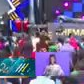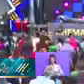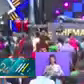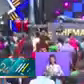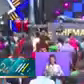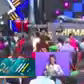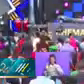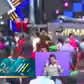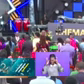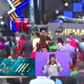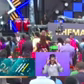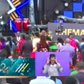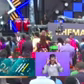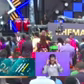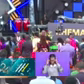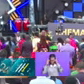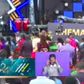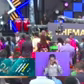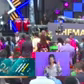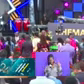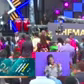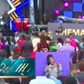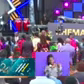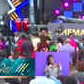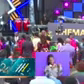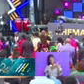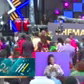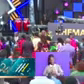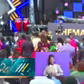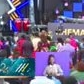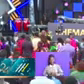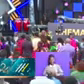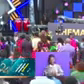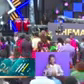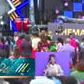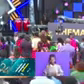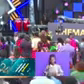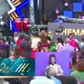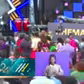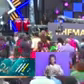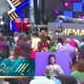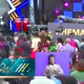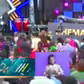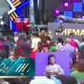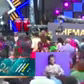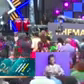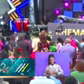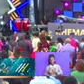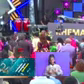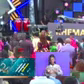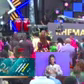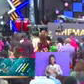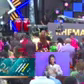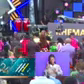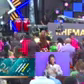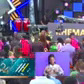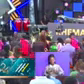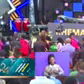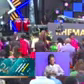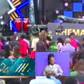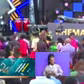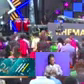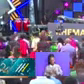of evil is responsible for childlessness for